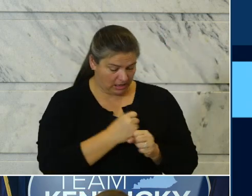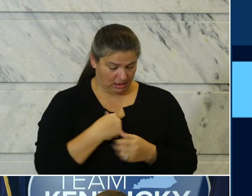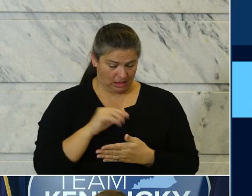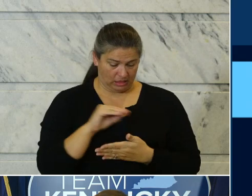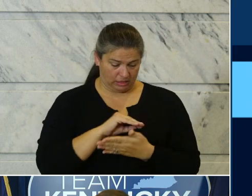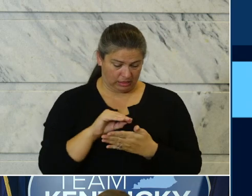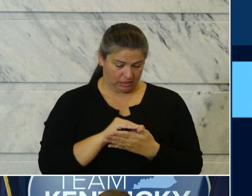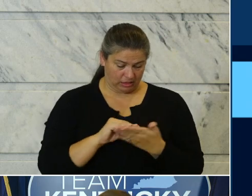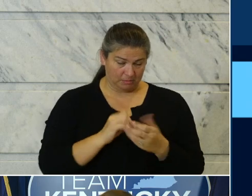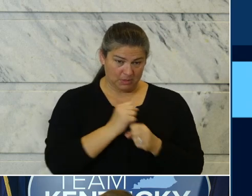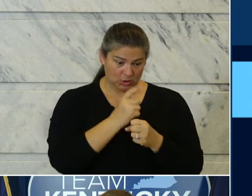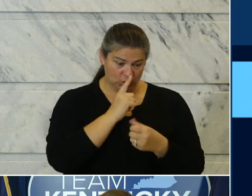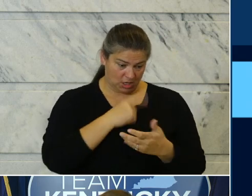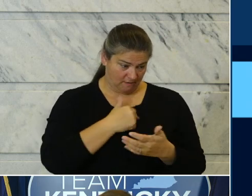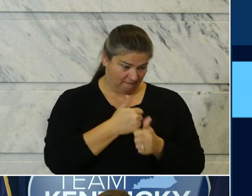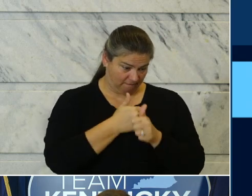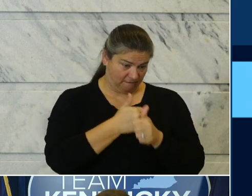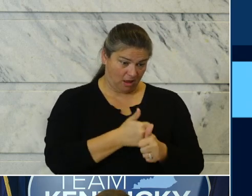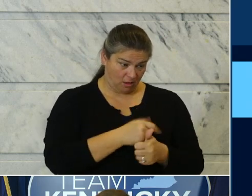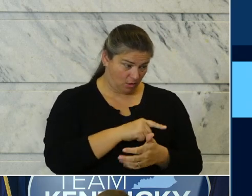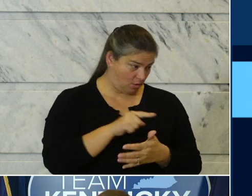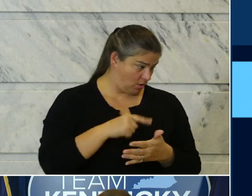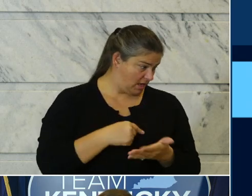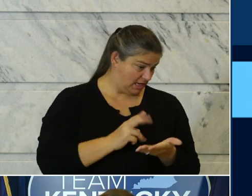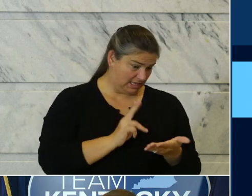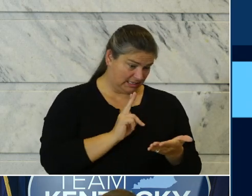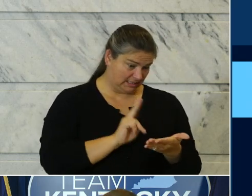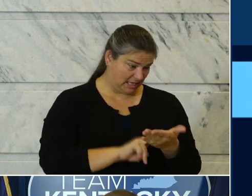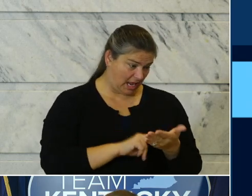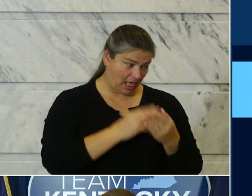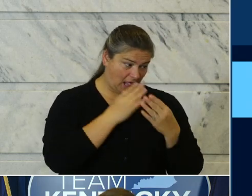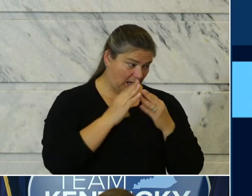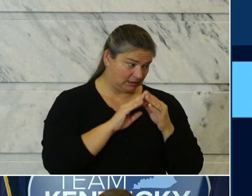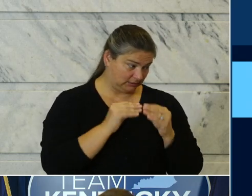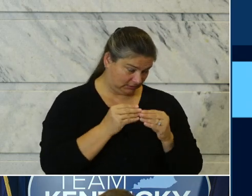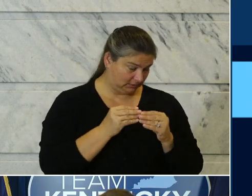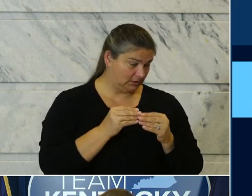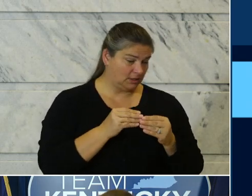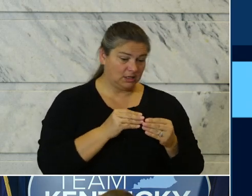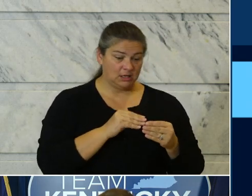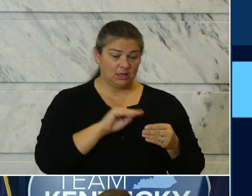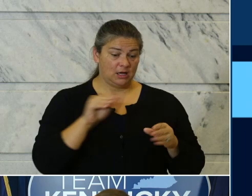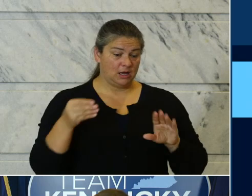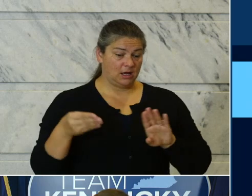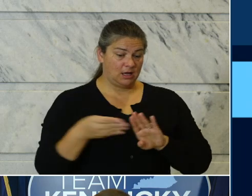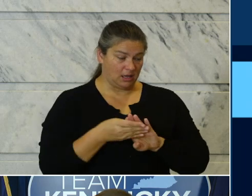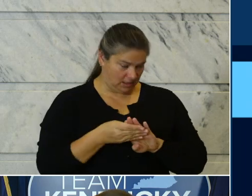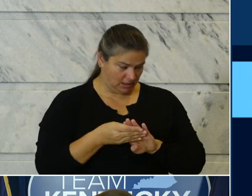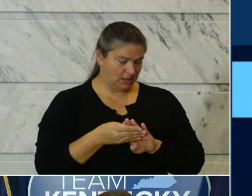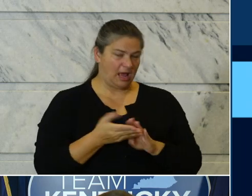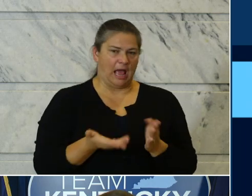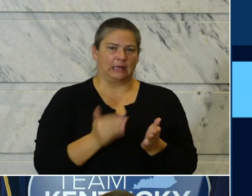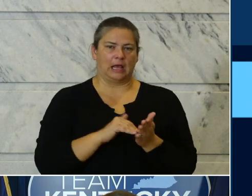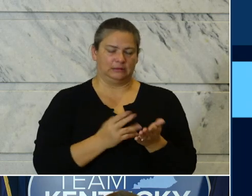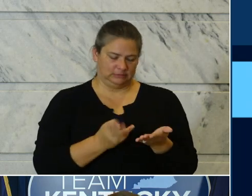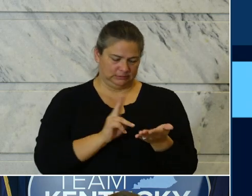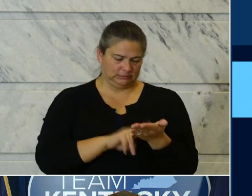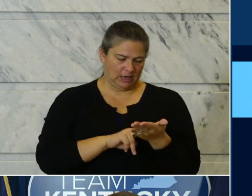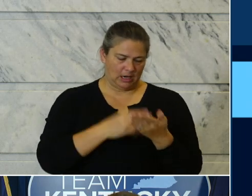got to sign and seal the inner envelope. You got to sign and seal the outer envelope. And of course, you want to make sure you fill out the